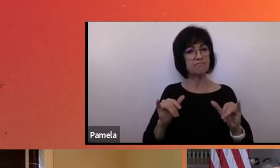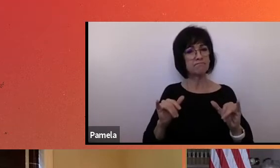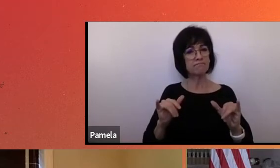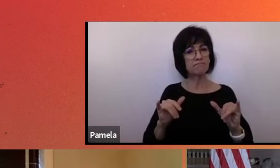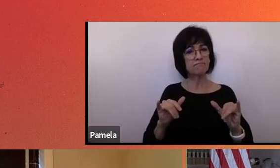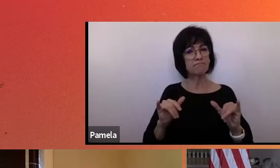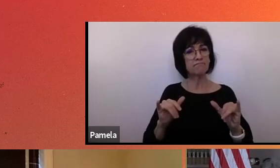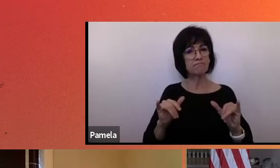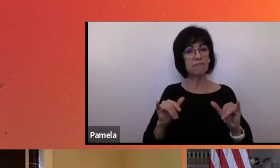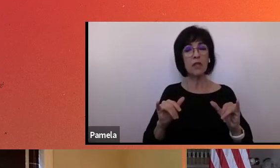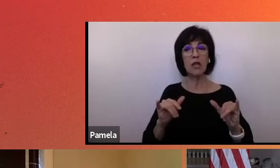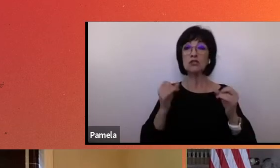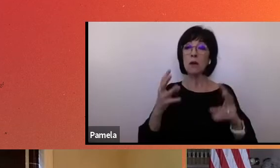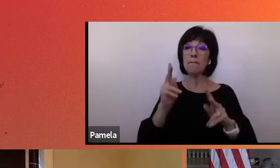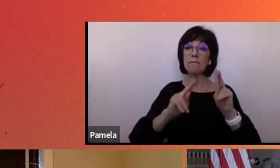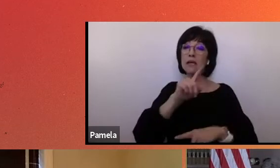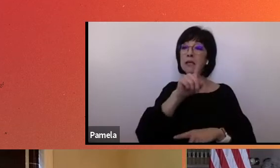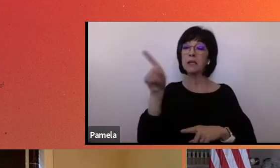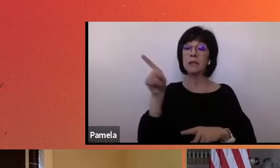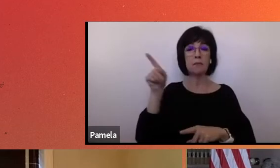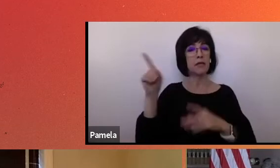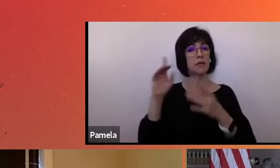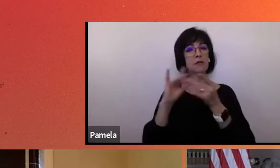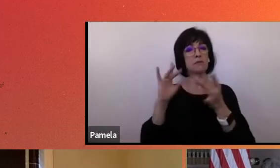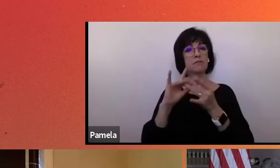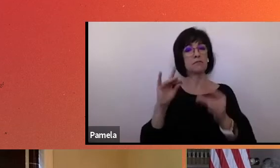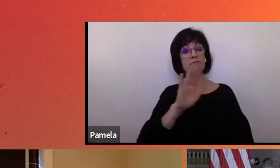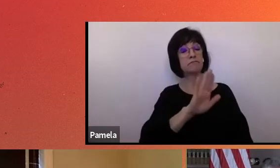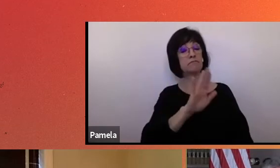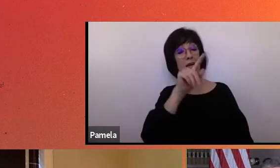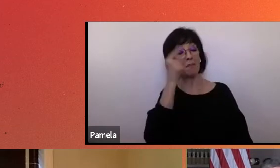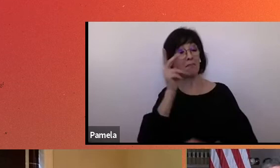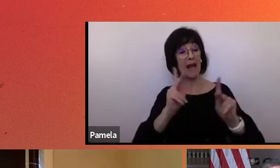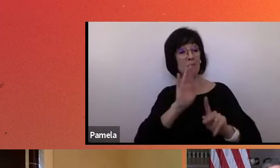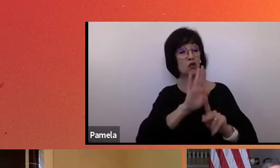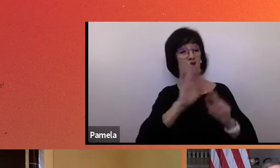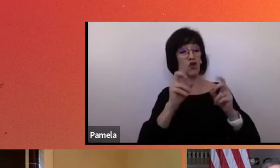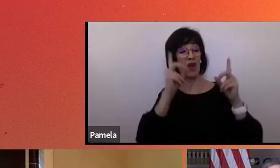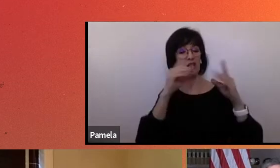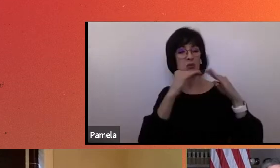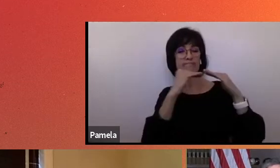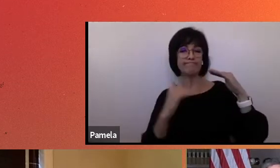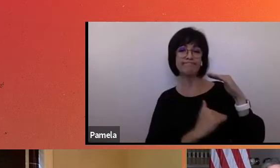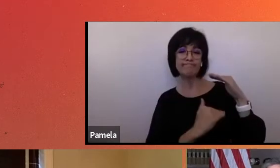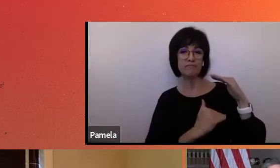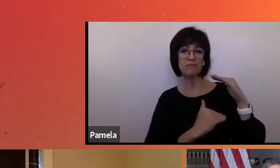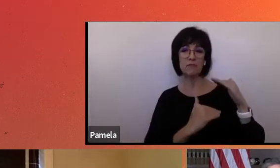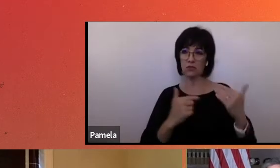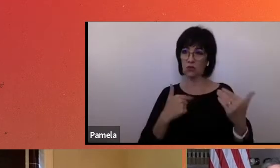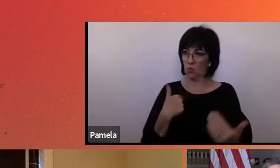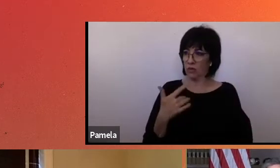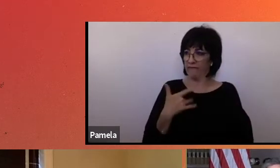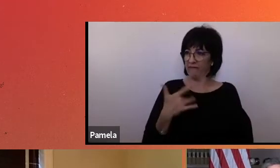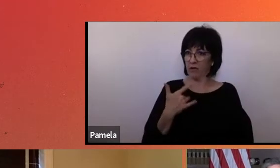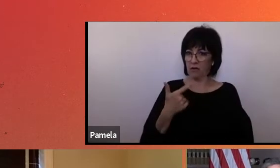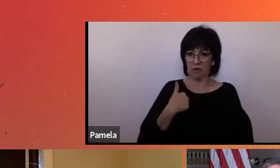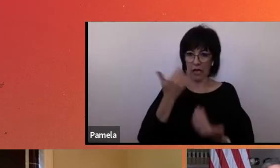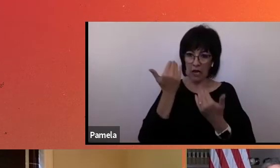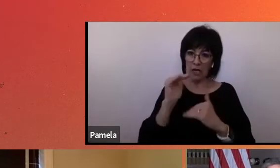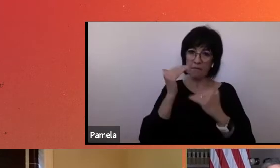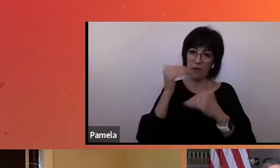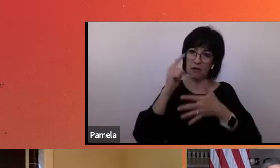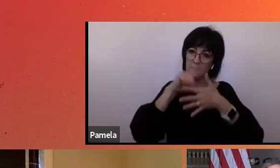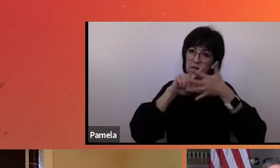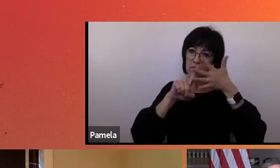was inferior, and we thought that because, you know, we were limited in so many ways. But when I got an opportunity to go